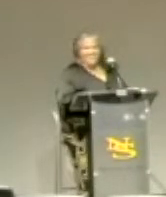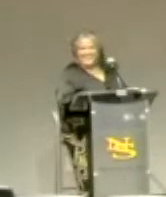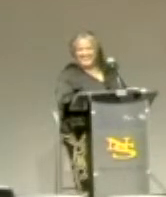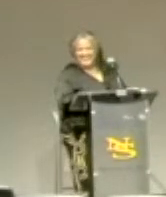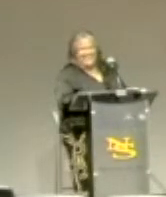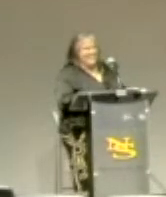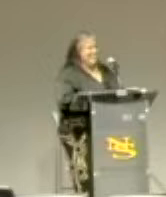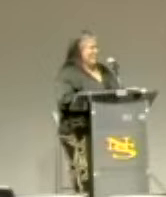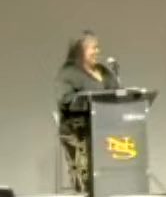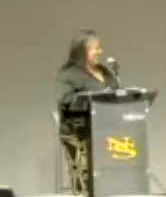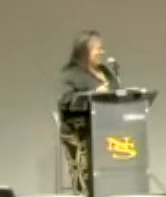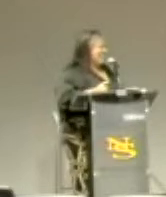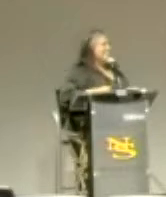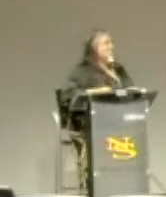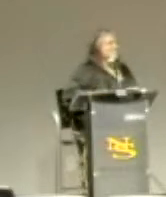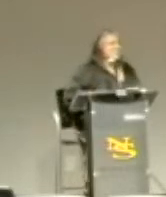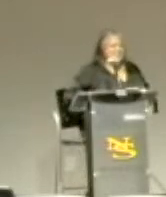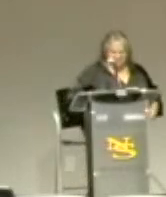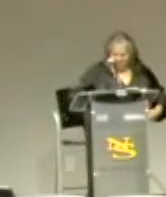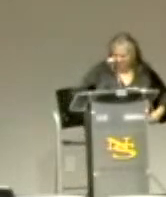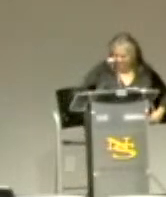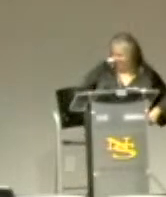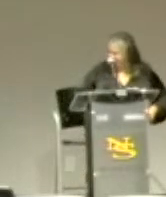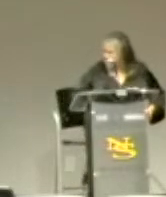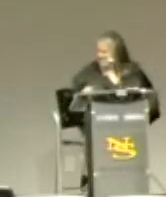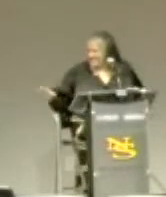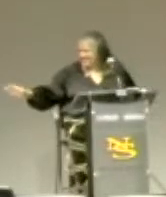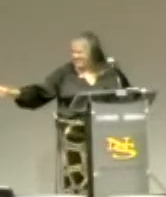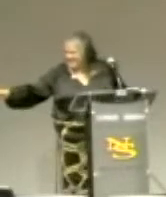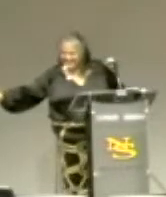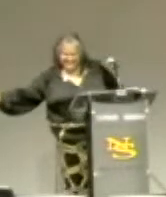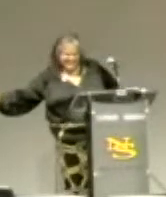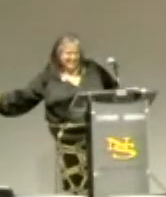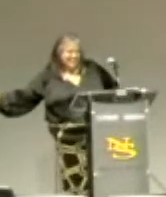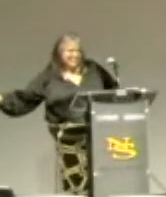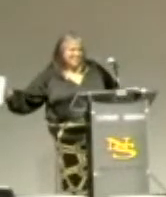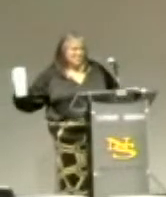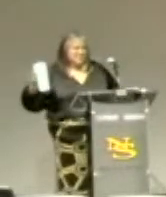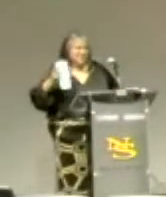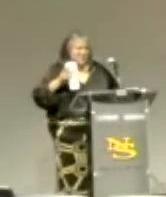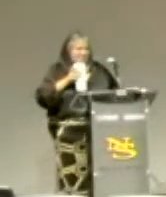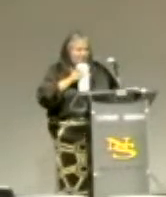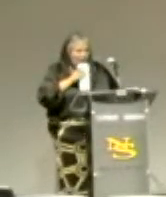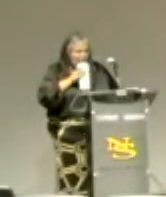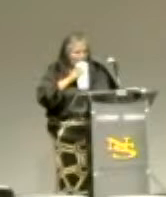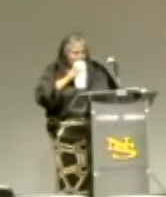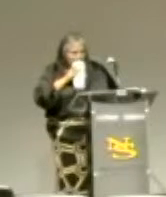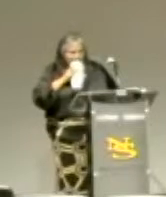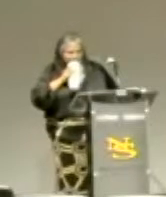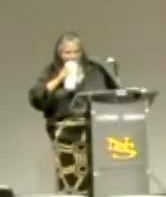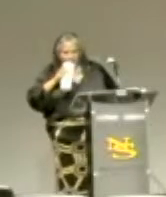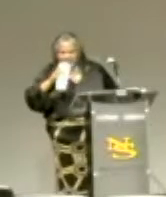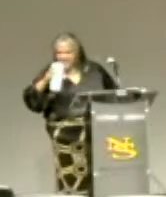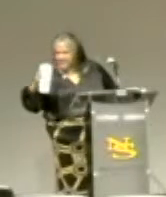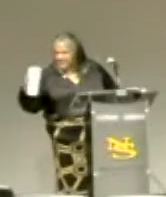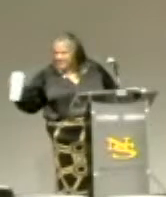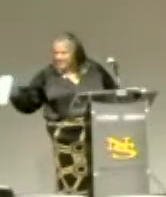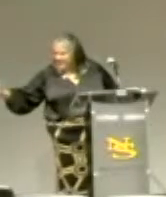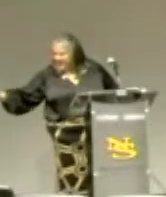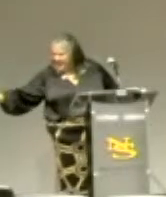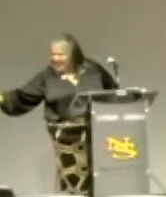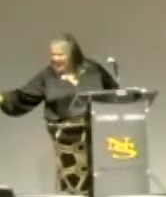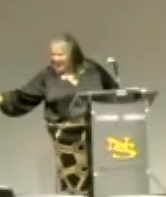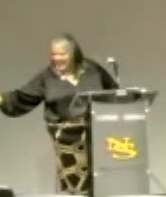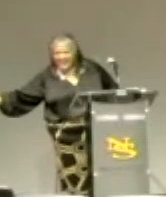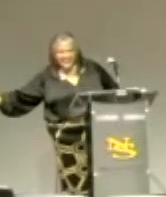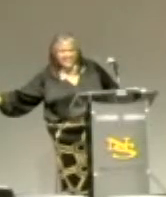Just kidding. the scariest thing in the world,